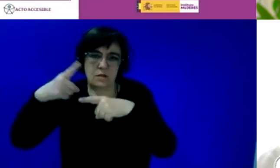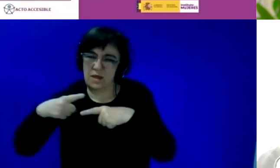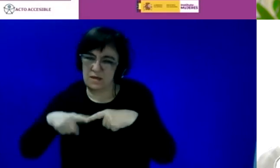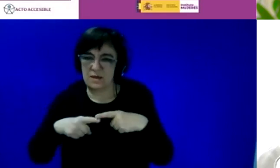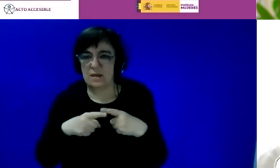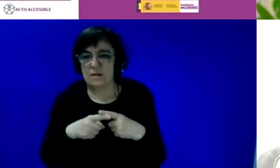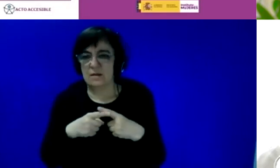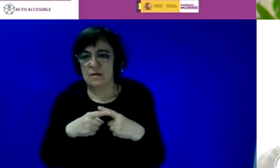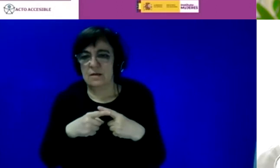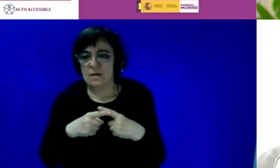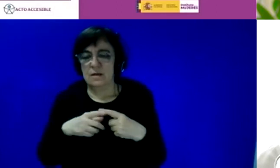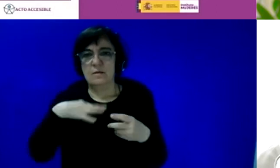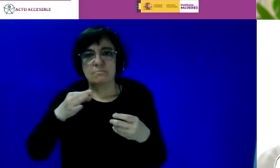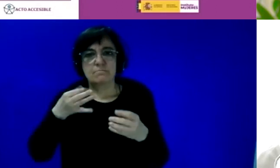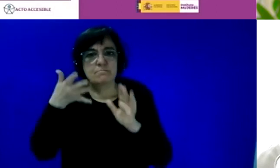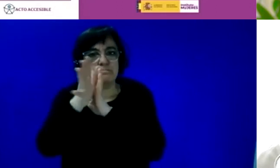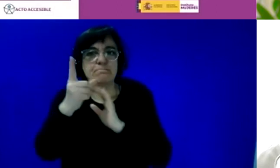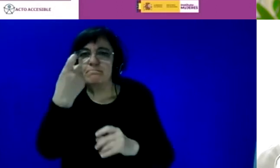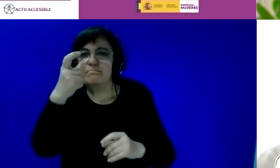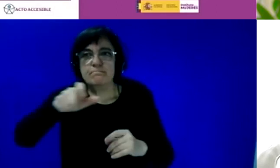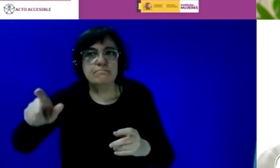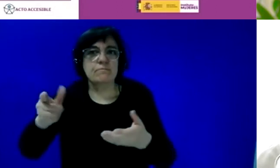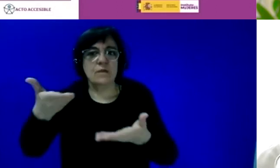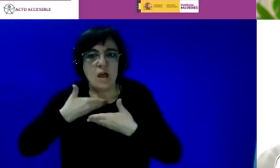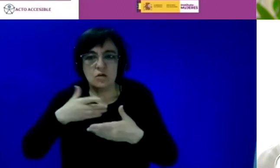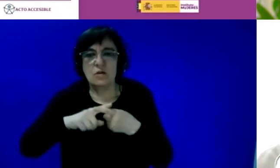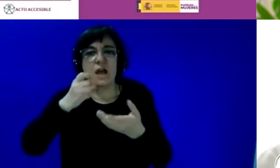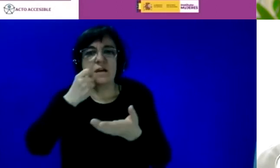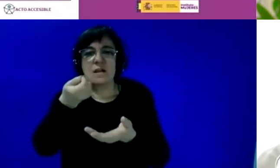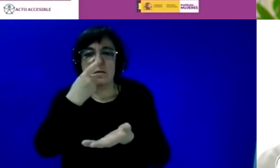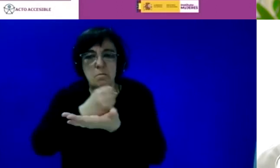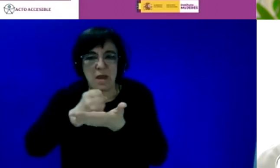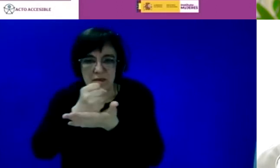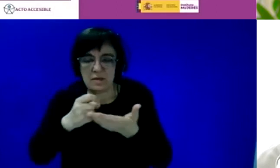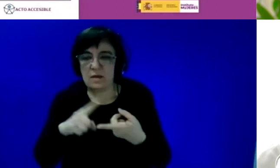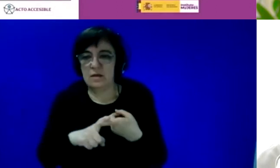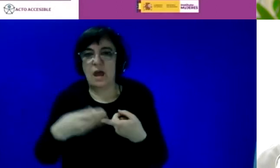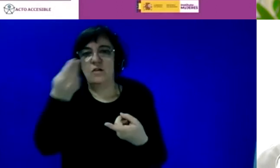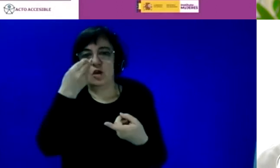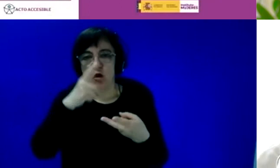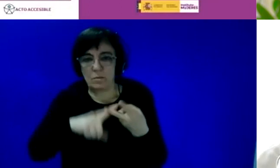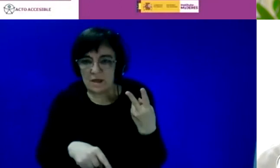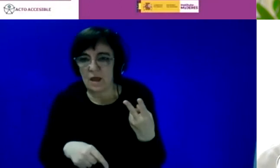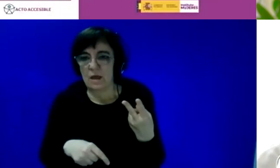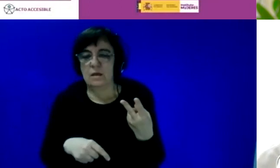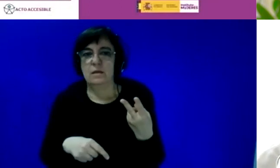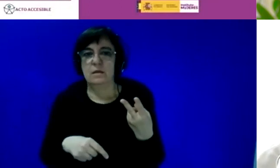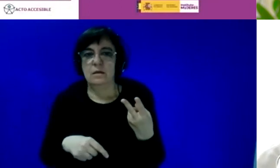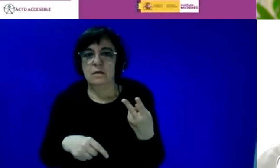well, from women with disabilities in the Ukraine. The need for medicine, the need for